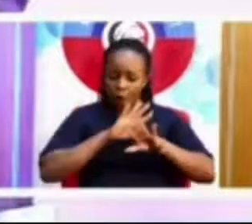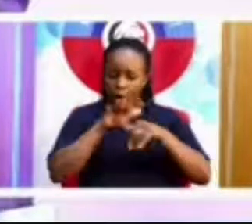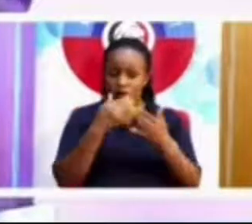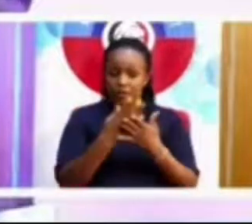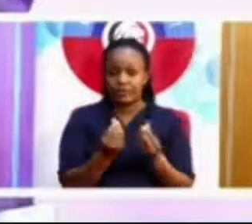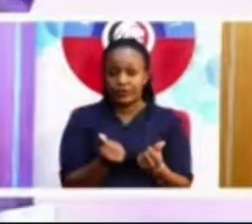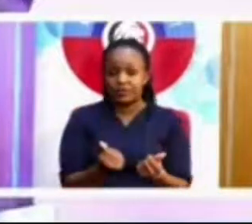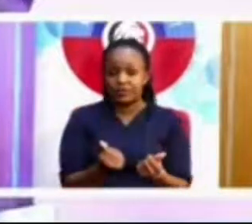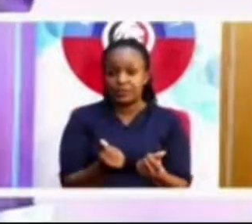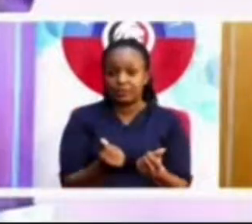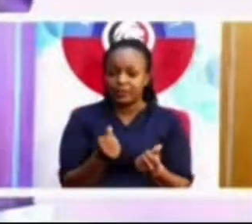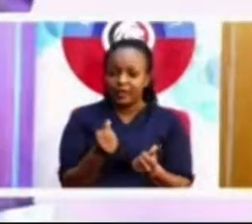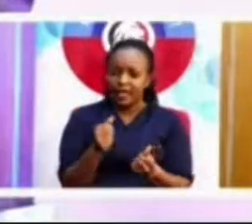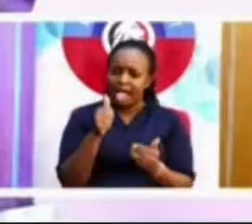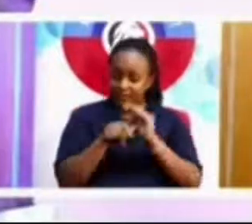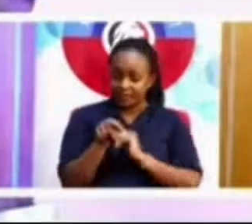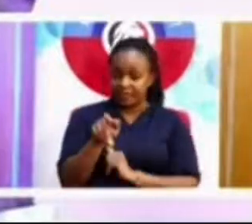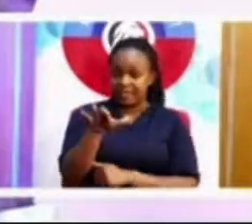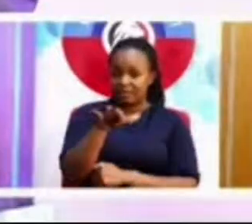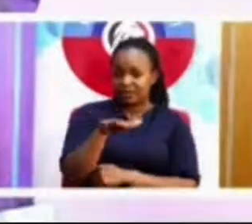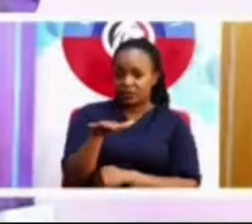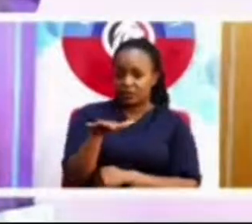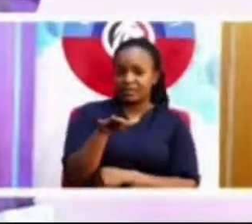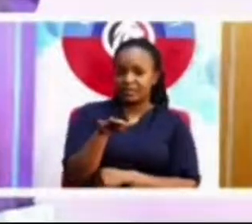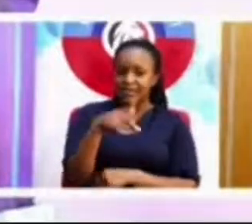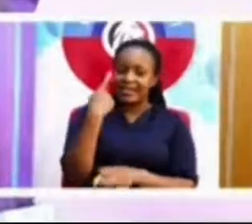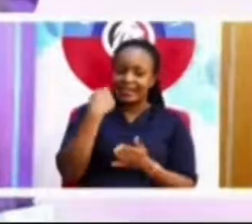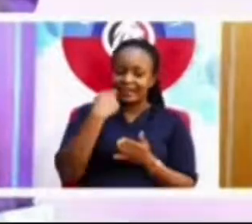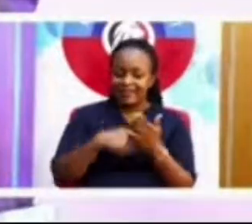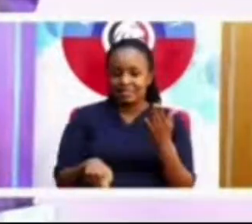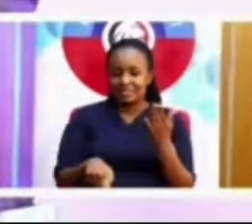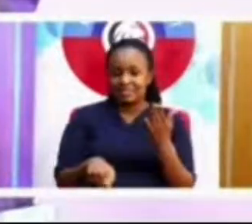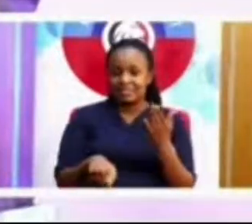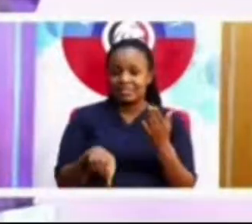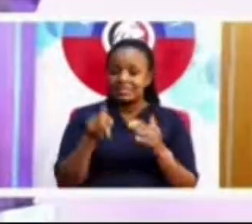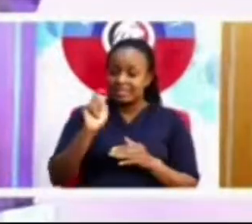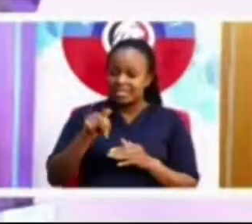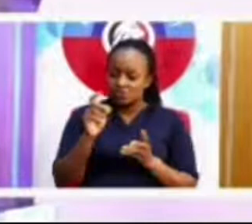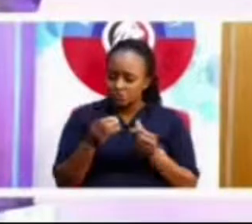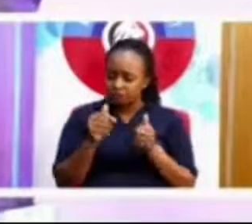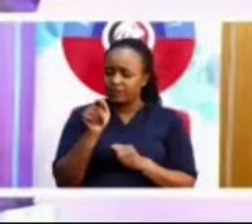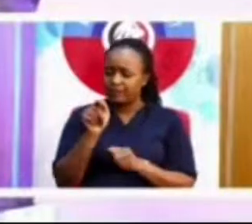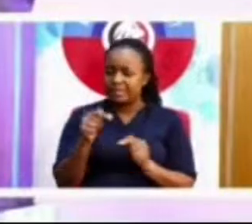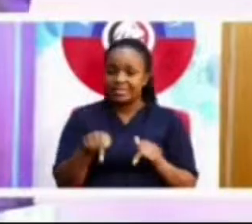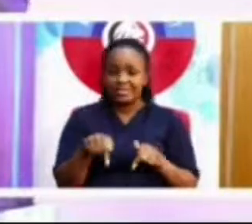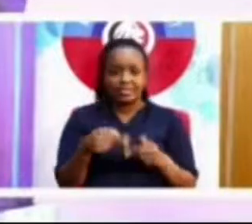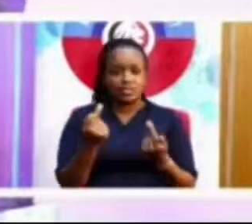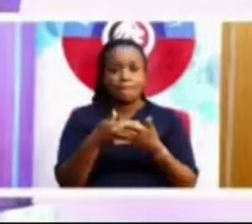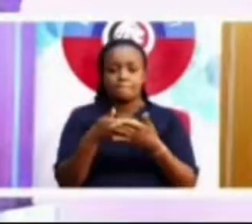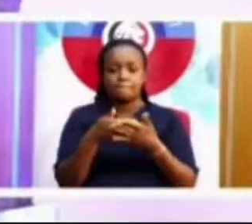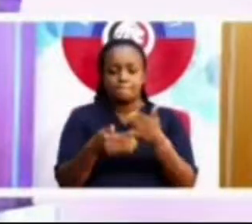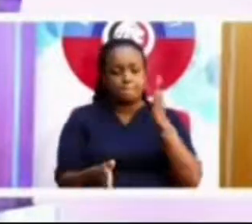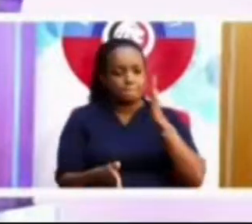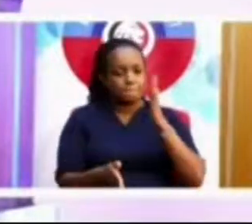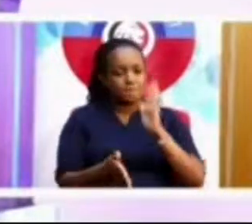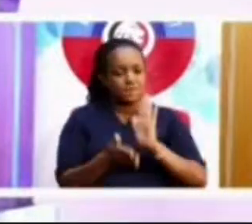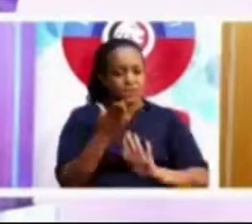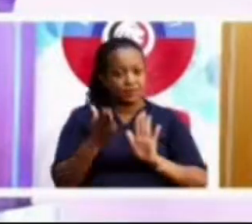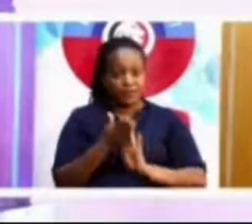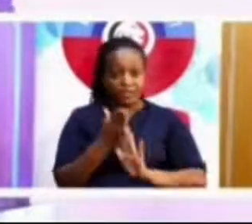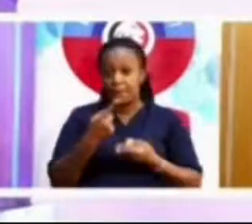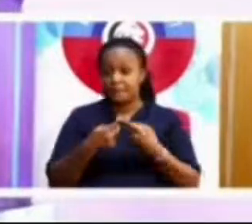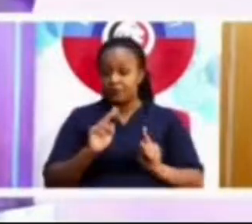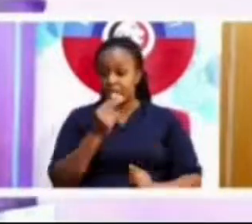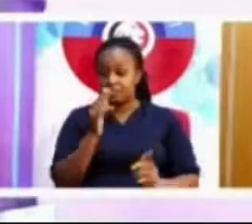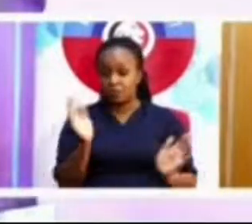this environment, taxpayers would like to delay those dispute resolution as far as possible so that they don't pay. But you see, for us, we are encouraging them that